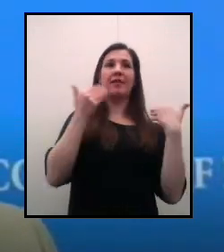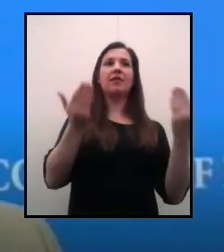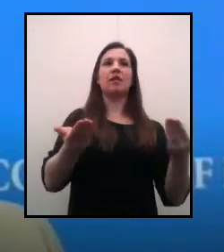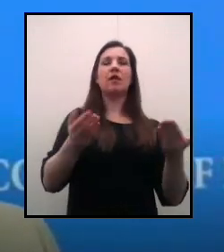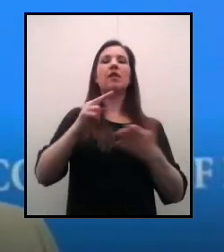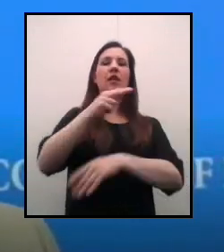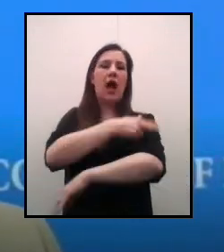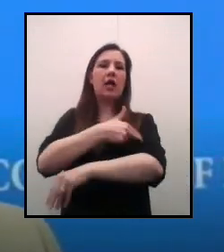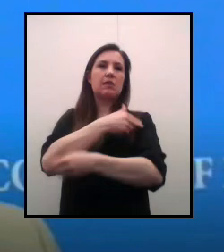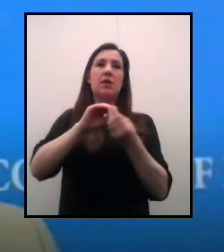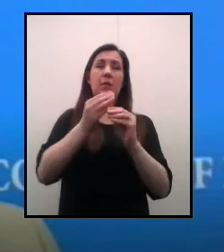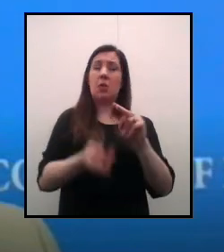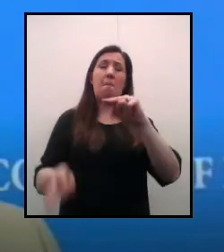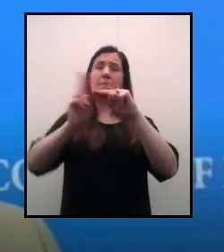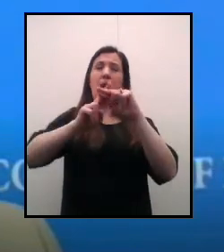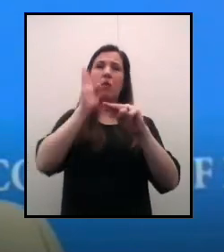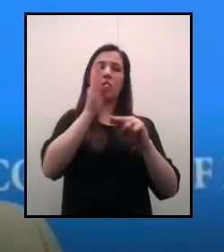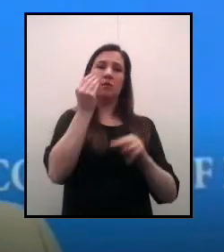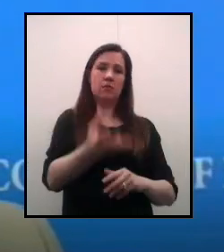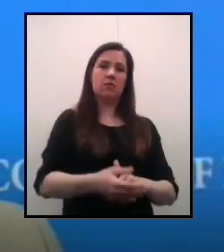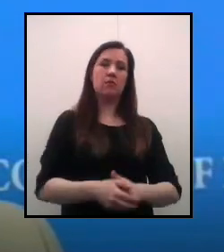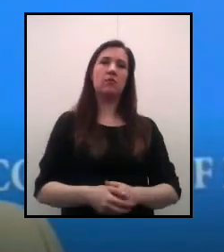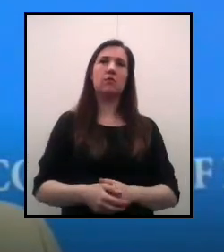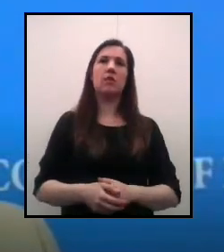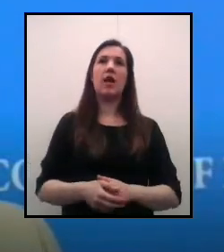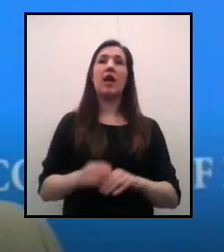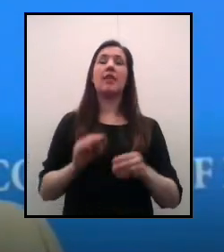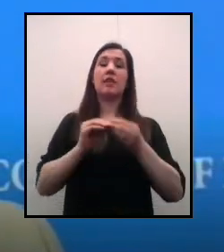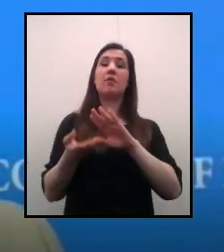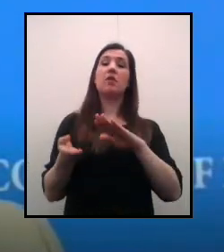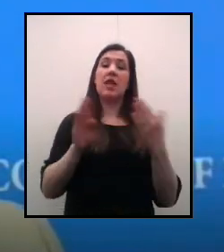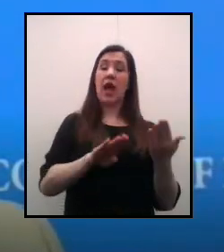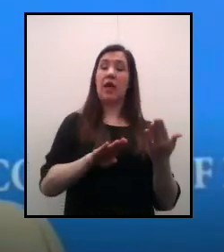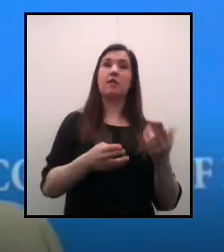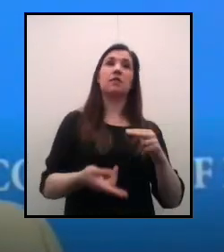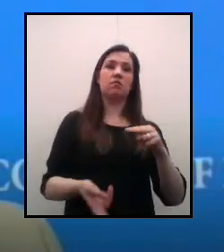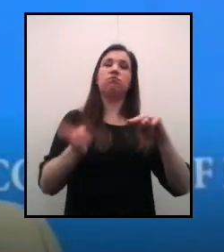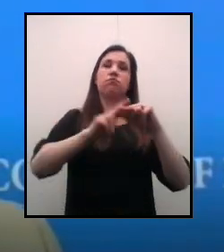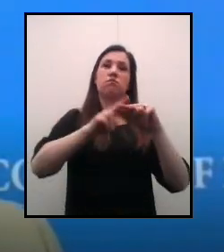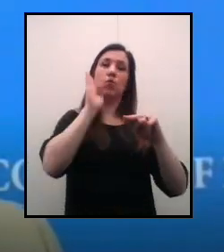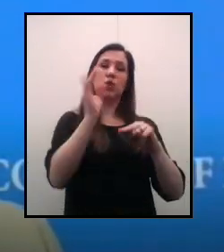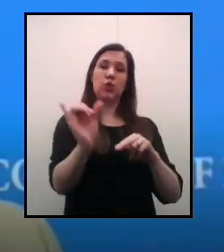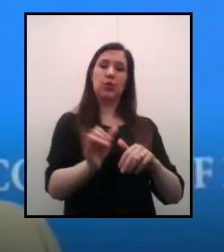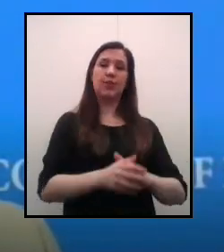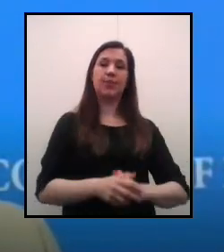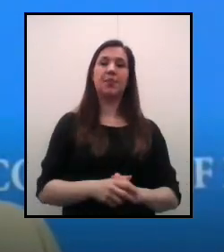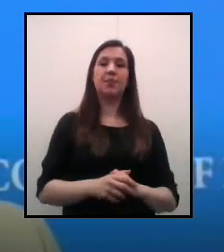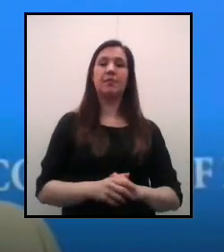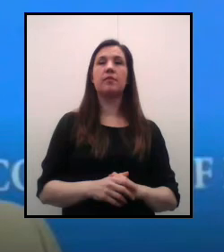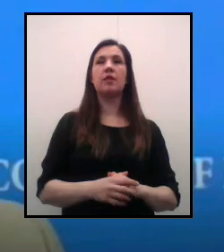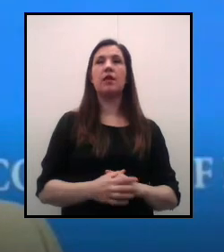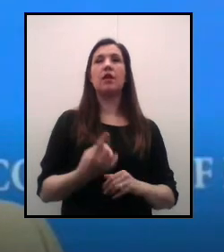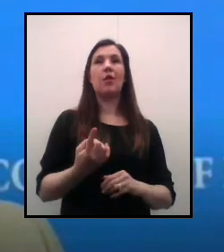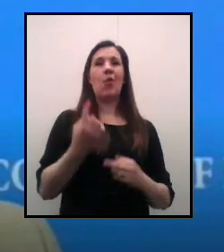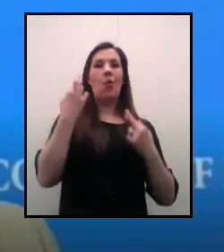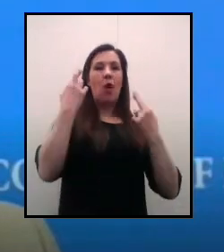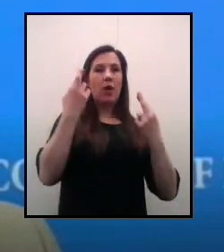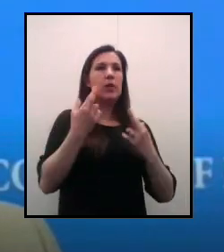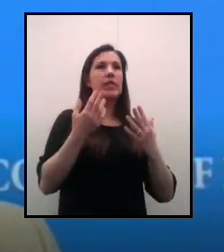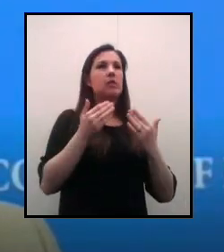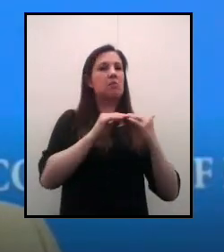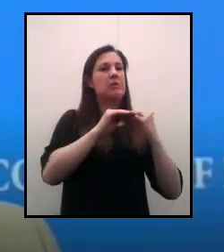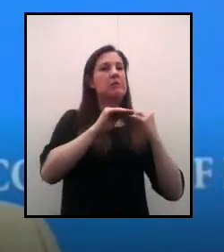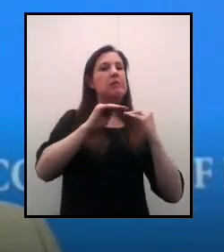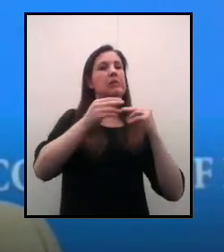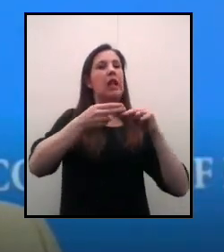our hospitalizations shoot through the roof, and we'd see our deaths dramatically rise. One reason why we've gotten to the point where we are today